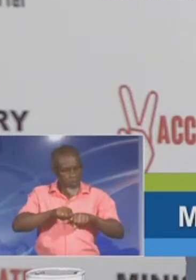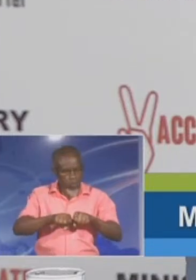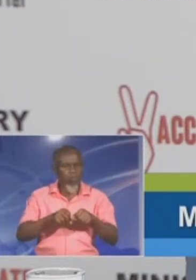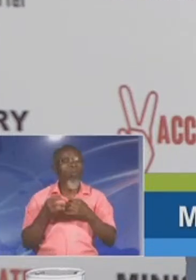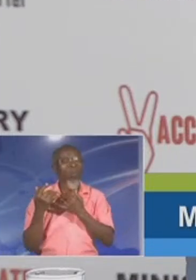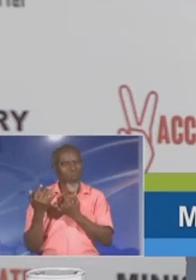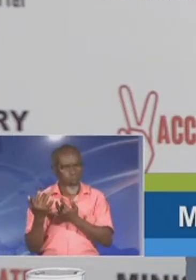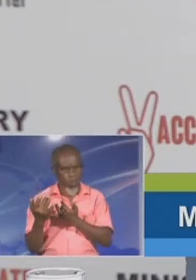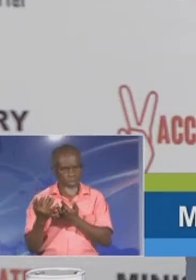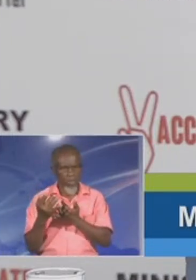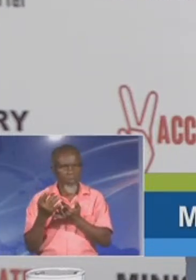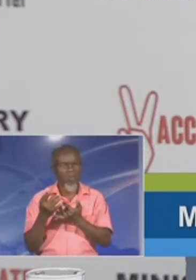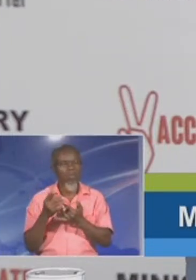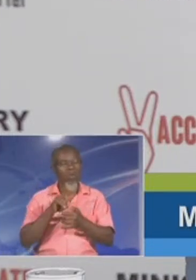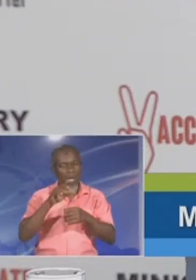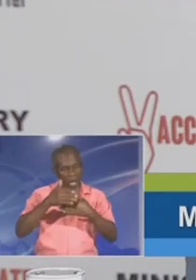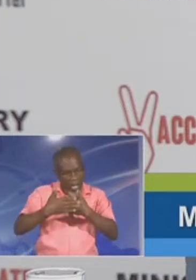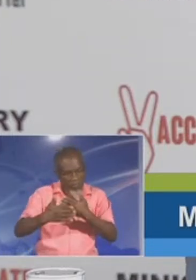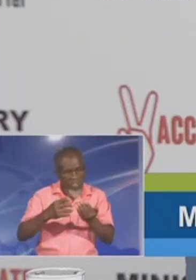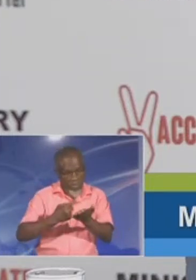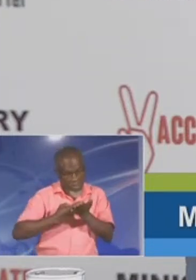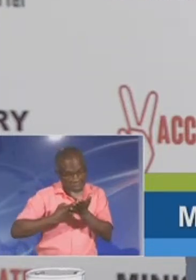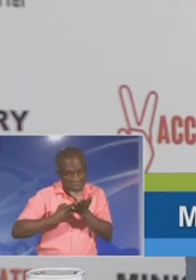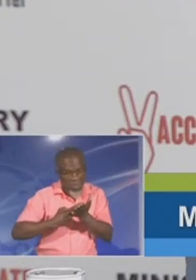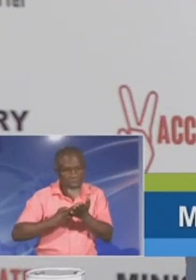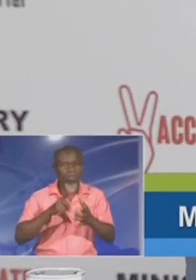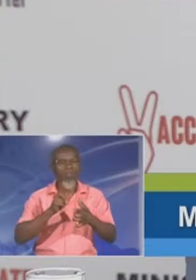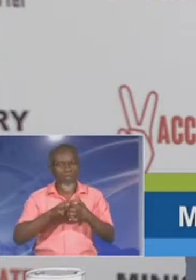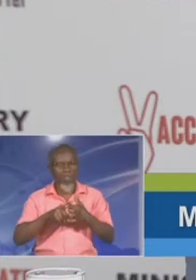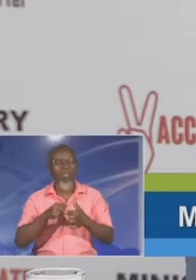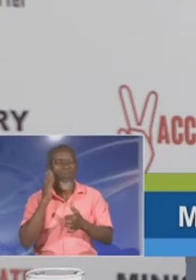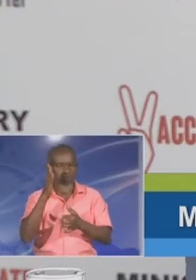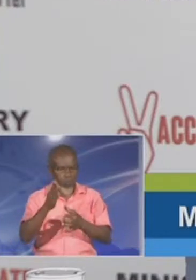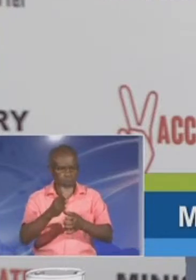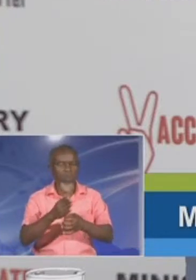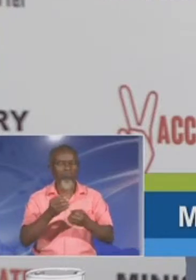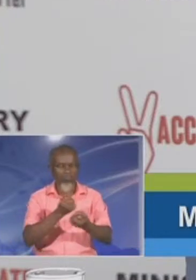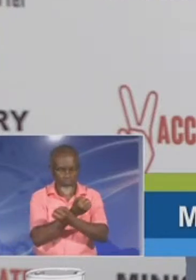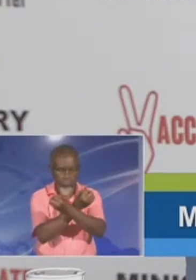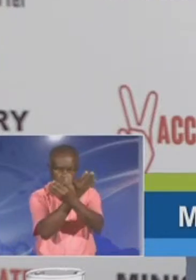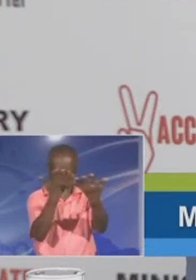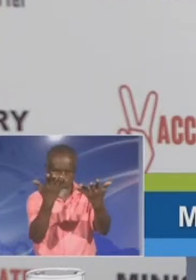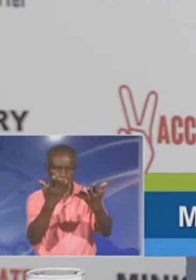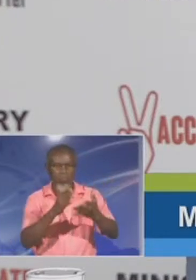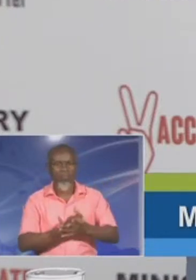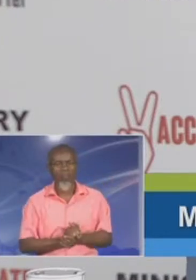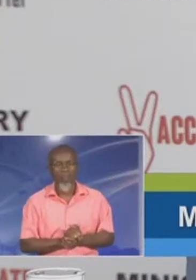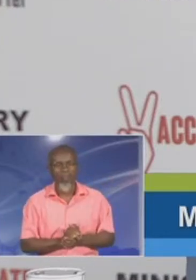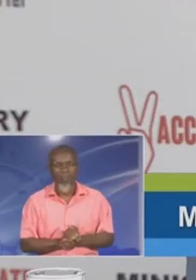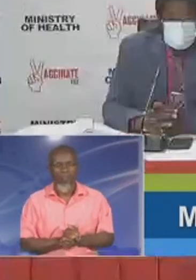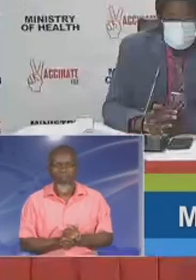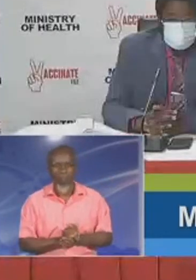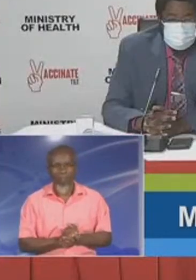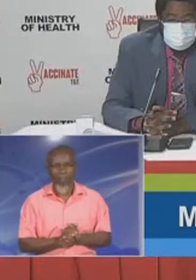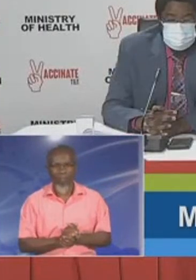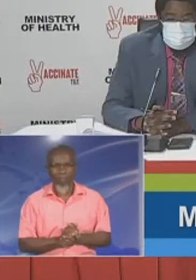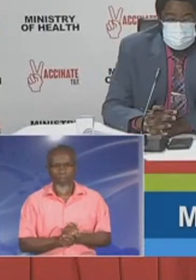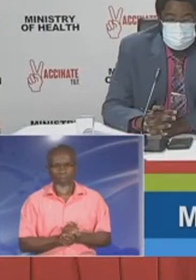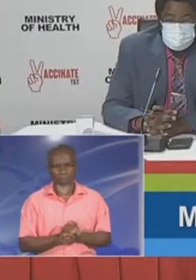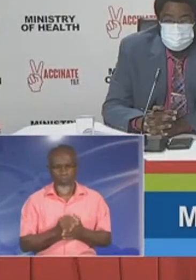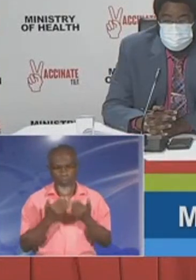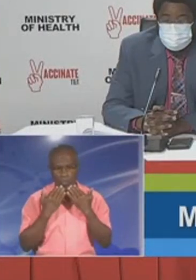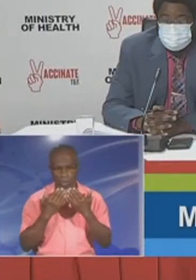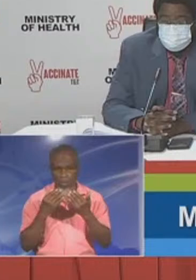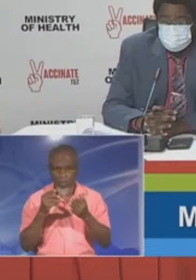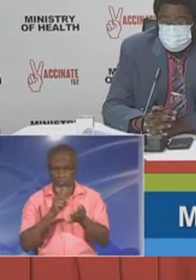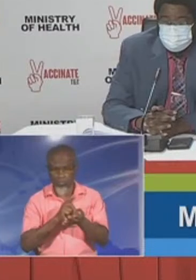that discussion until after we have actually spoken with him. Thank you. Thank you, Dr. Hines. Newsday, we're ready for your questions